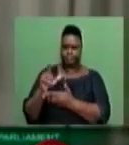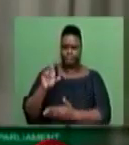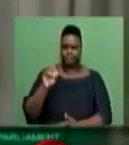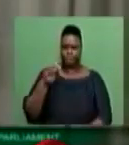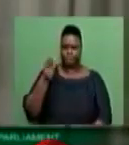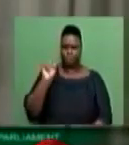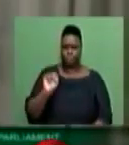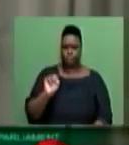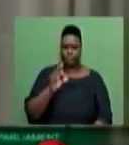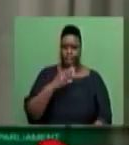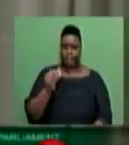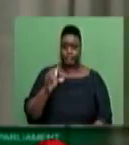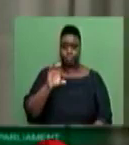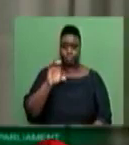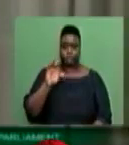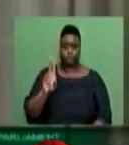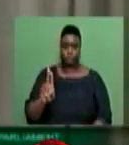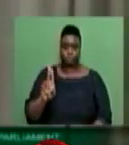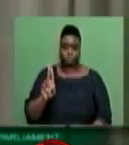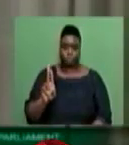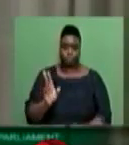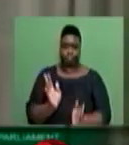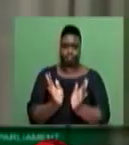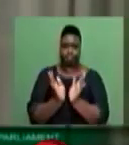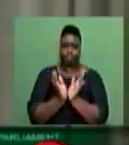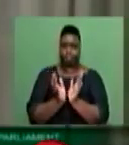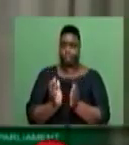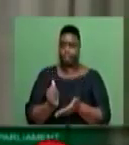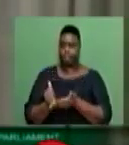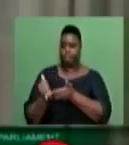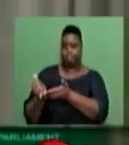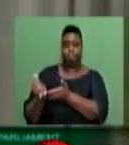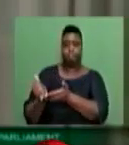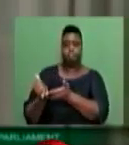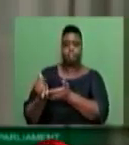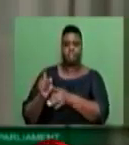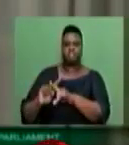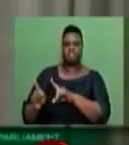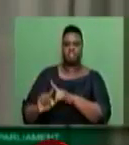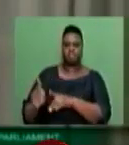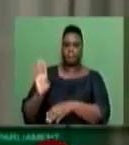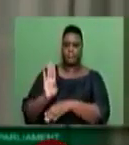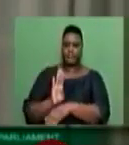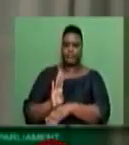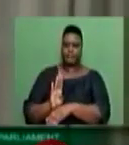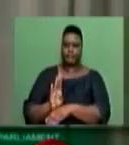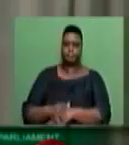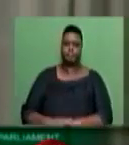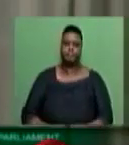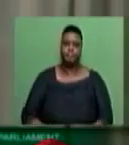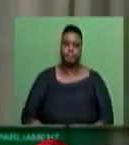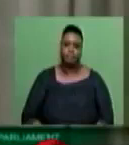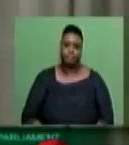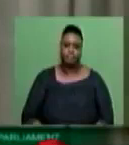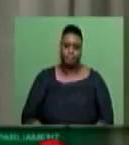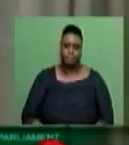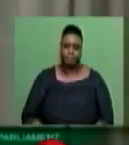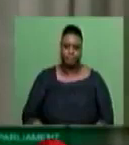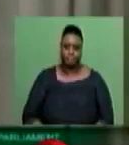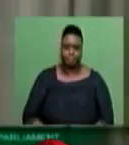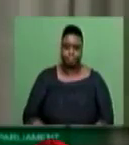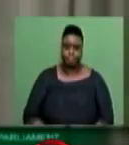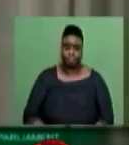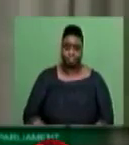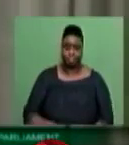the credit union movement. In the next fiscal year, building on many initiatives which are already in place, we